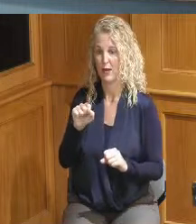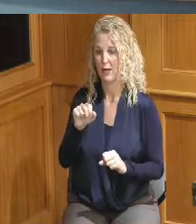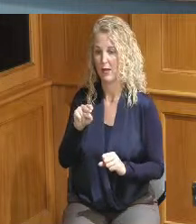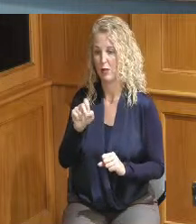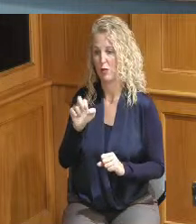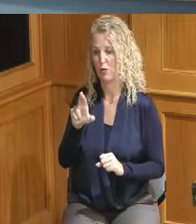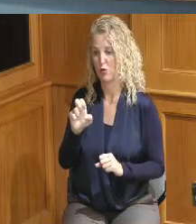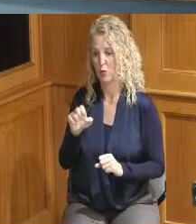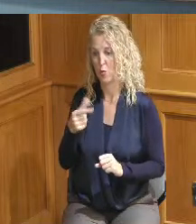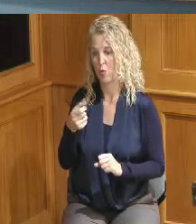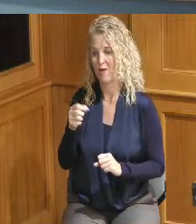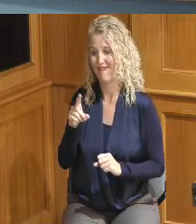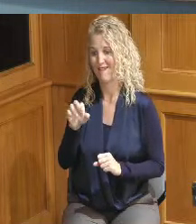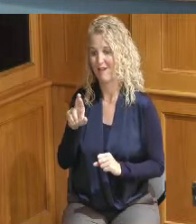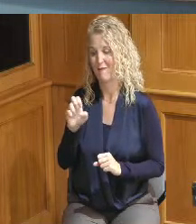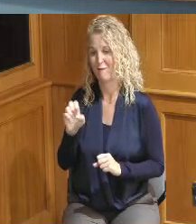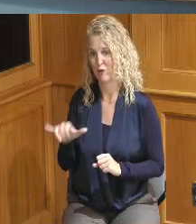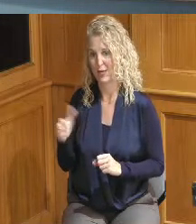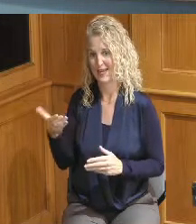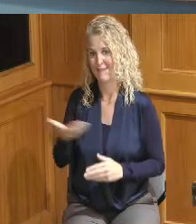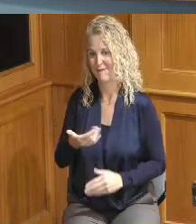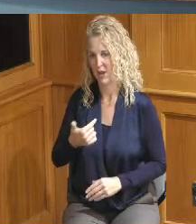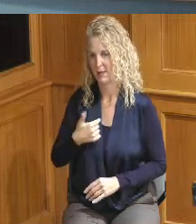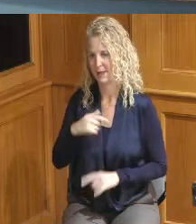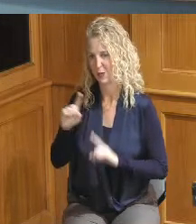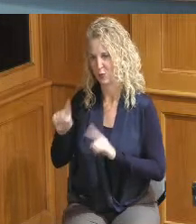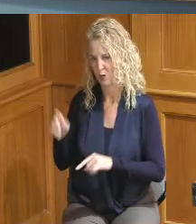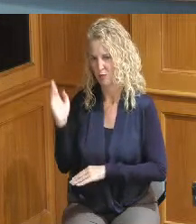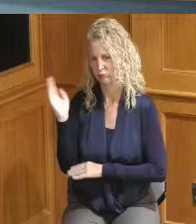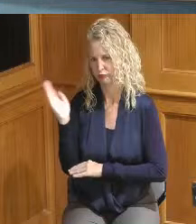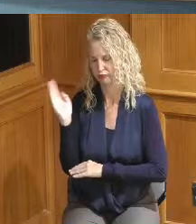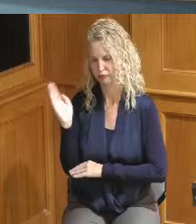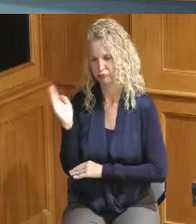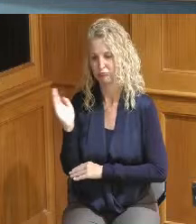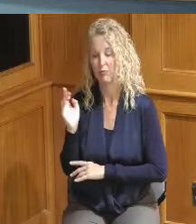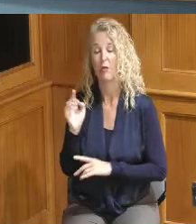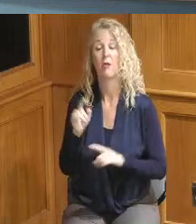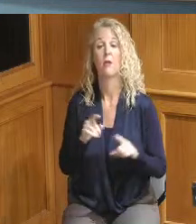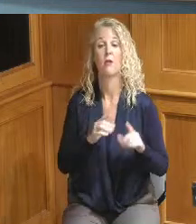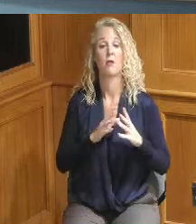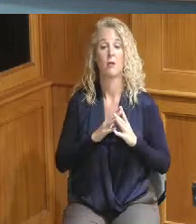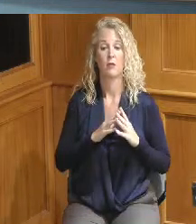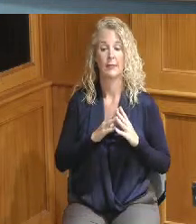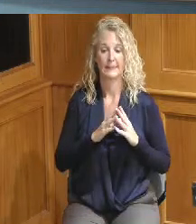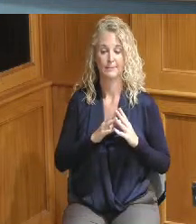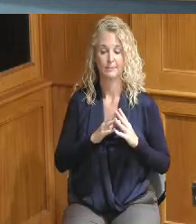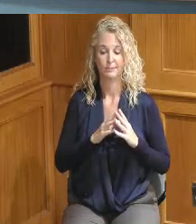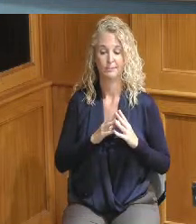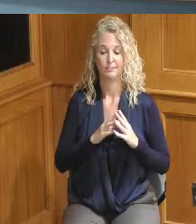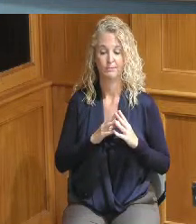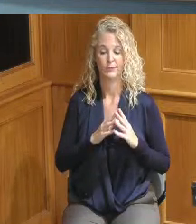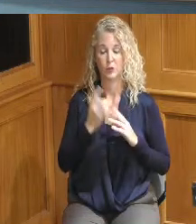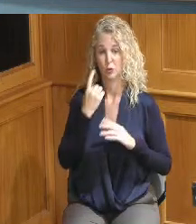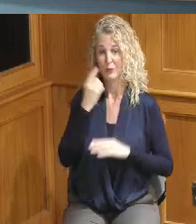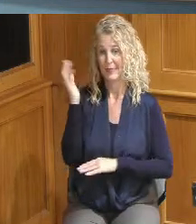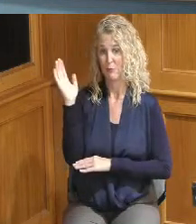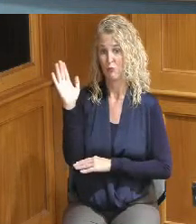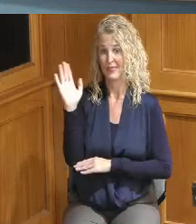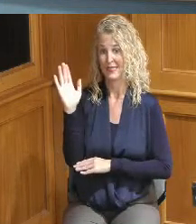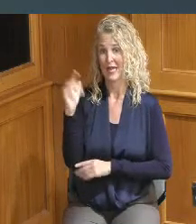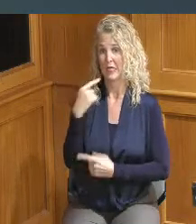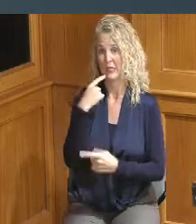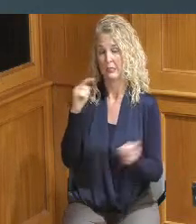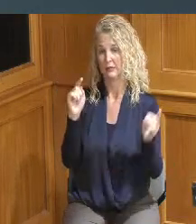Godfrey for inviting me to be the keynote. Also presented a proclamation and